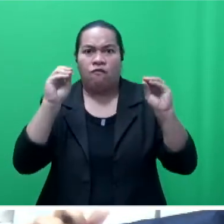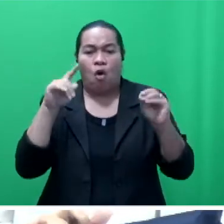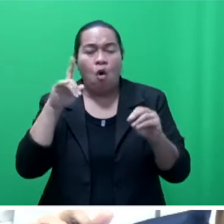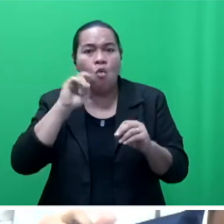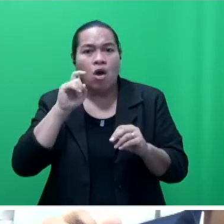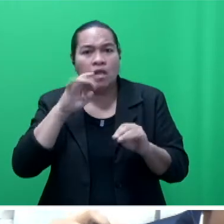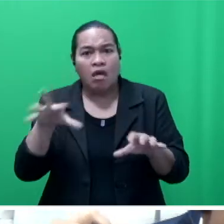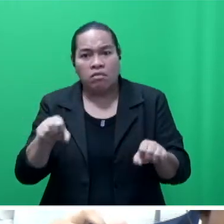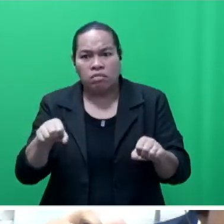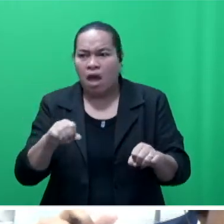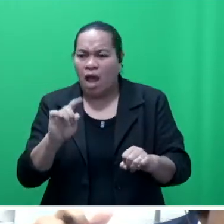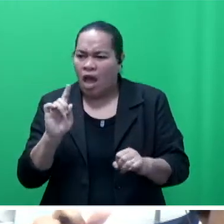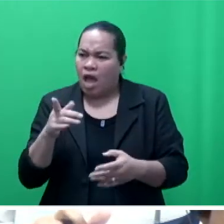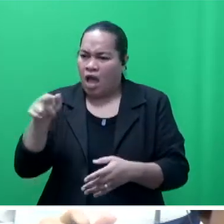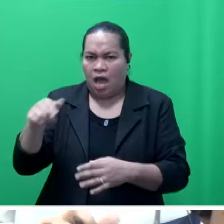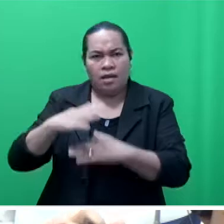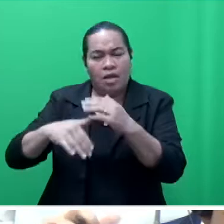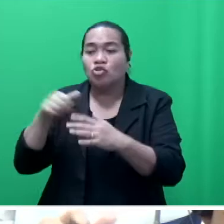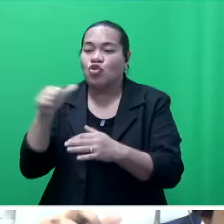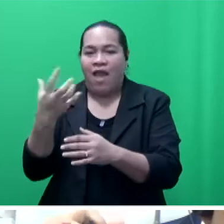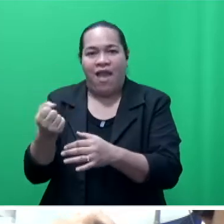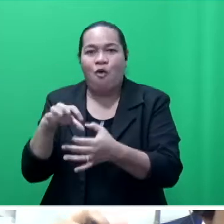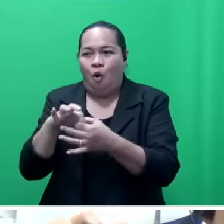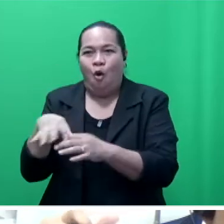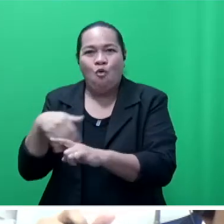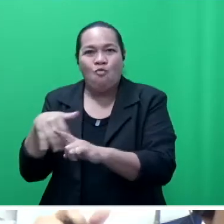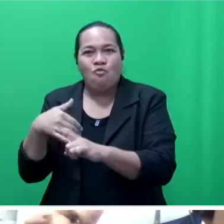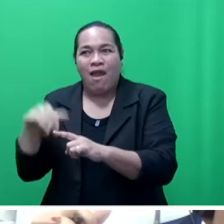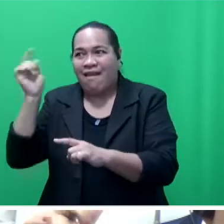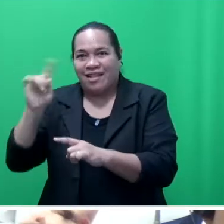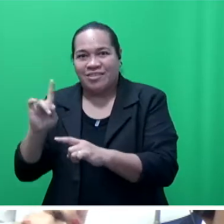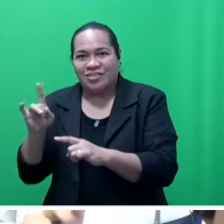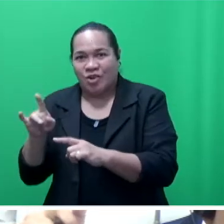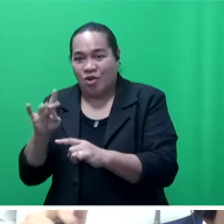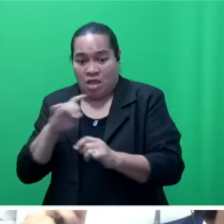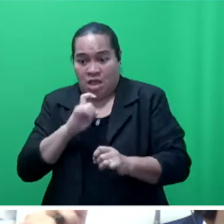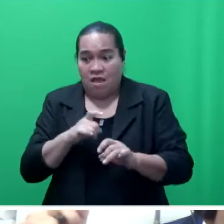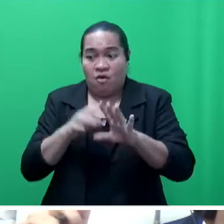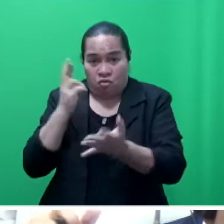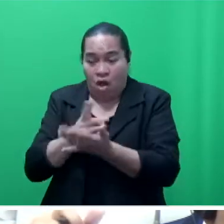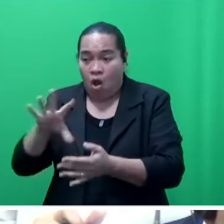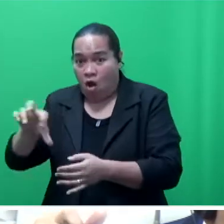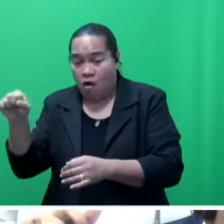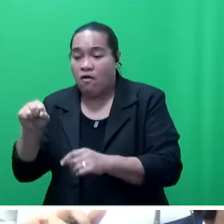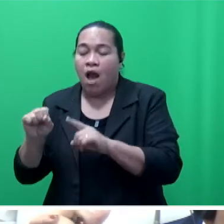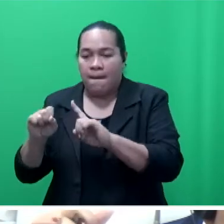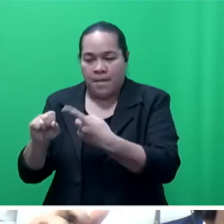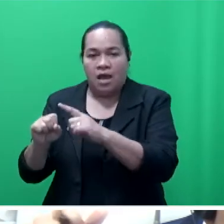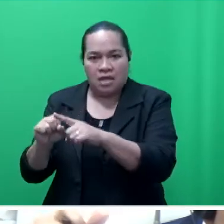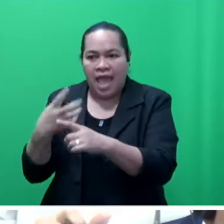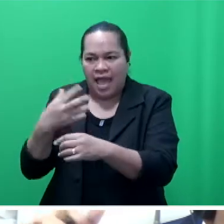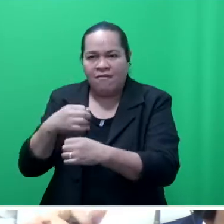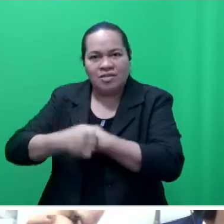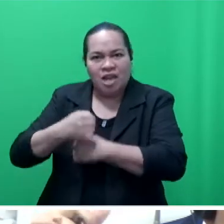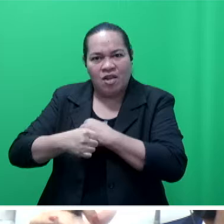there's no backup generator. There's no water tanks. As a government, we need to be able to continue with the services. Our civil servants